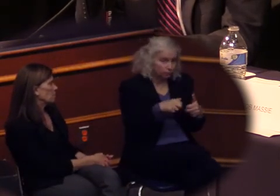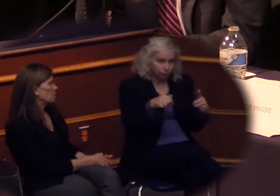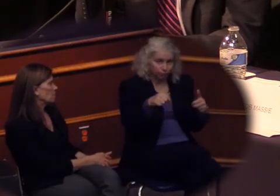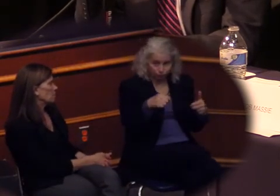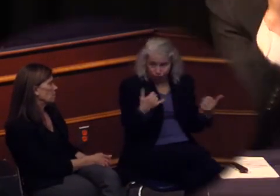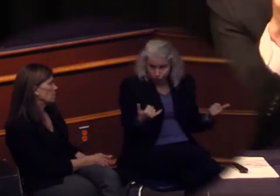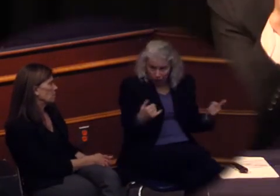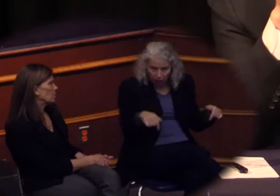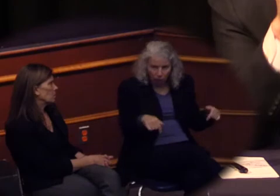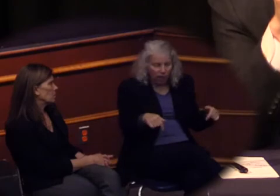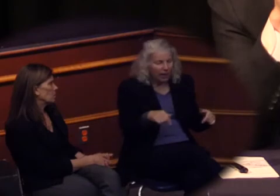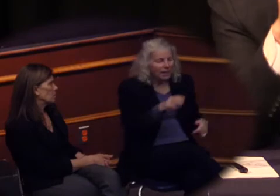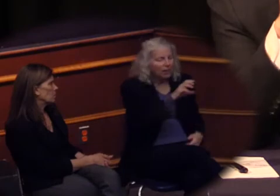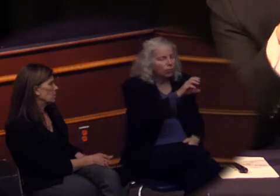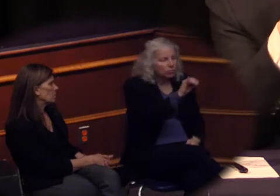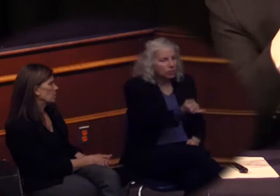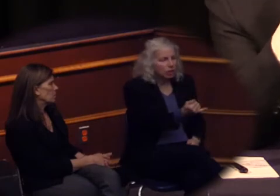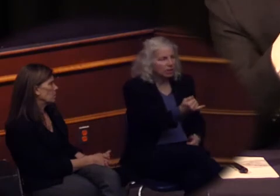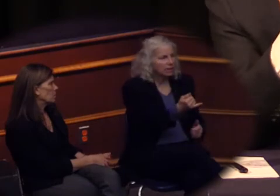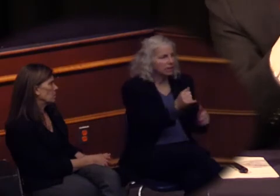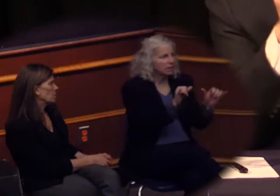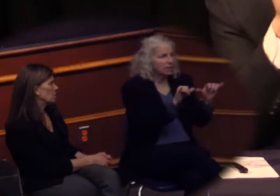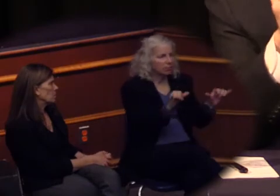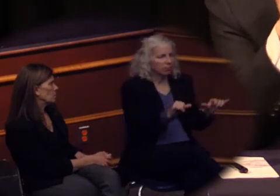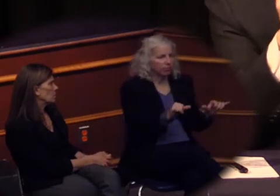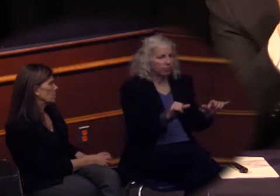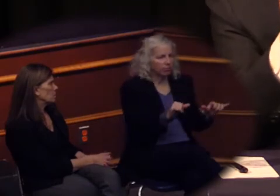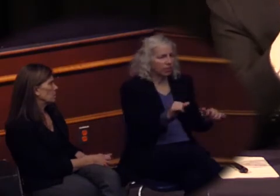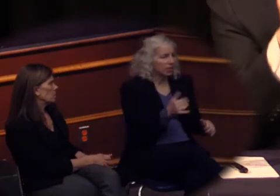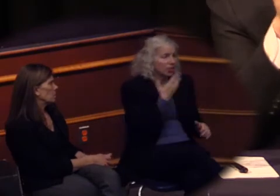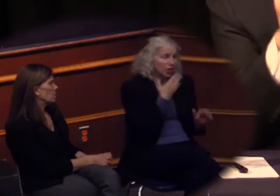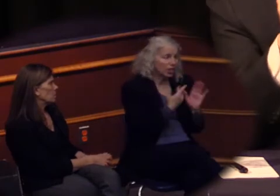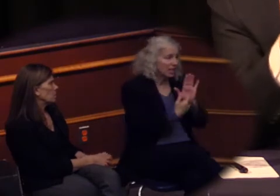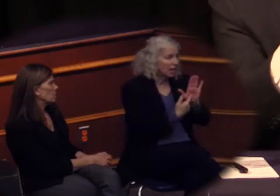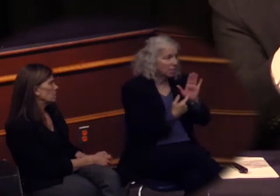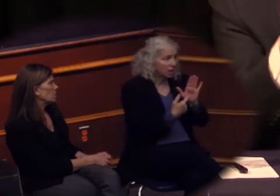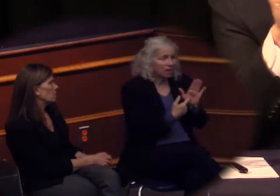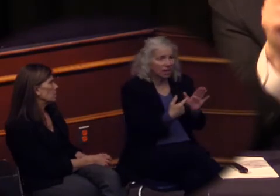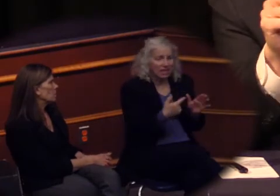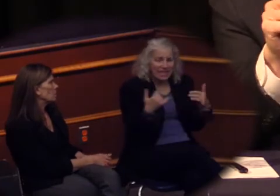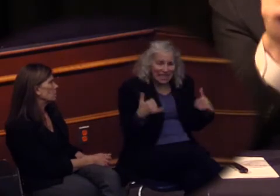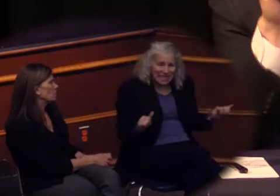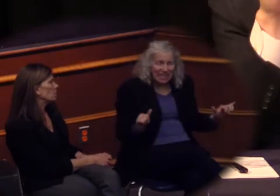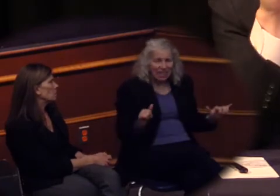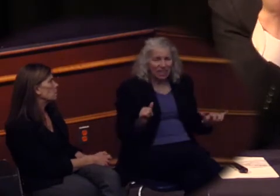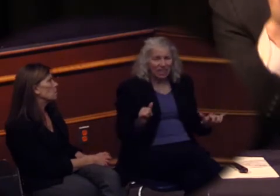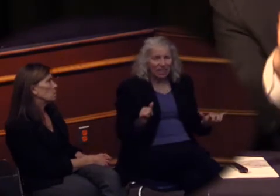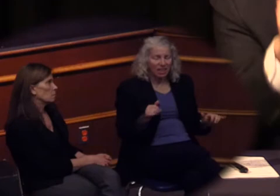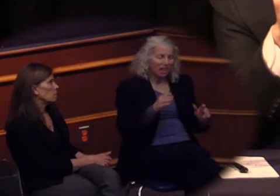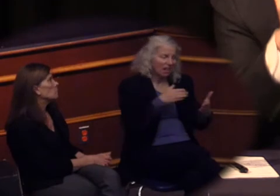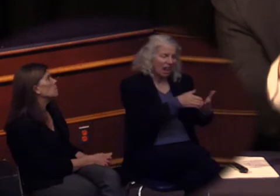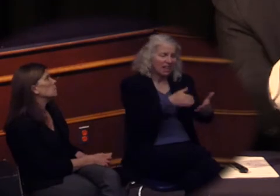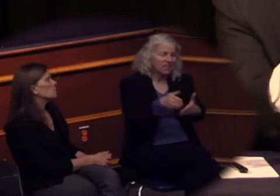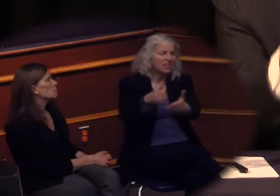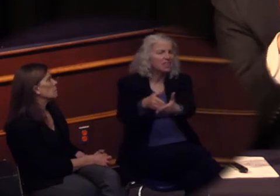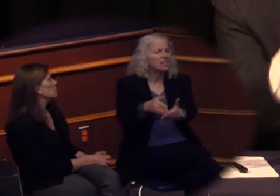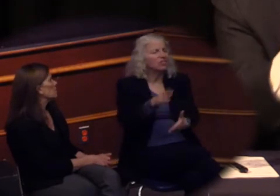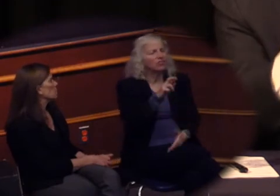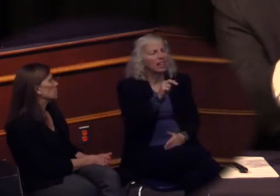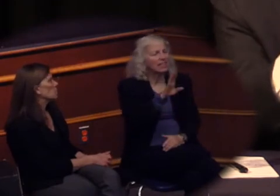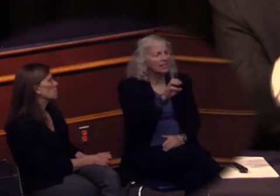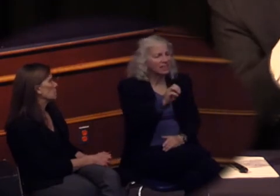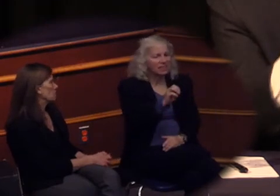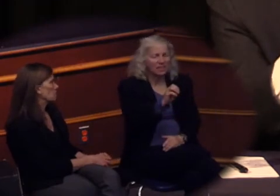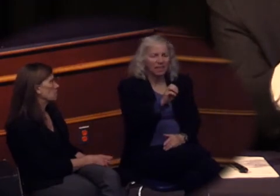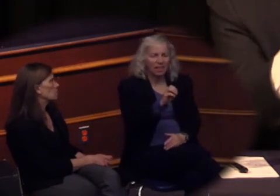among the best examples of where we still have institutional racism, where we have huge disparities in how